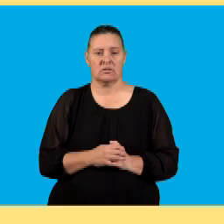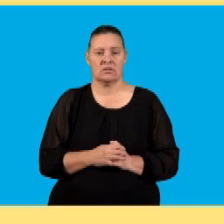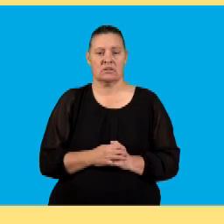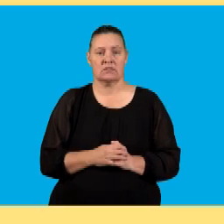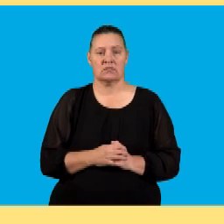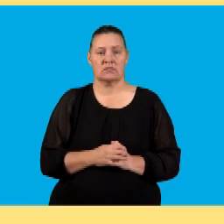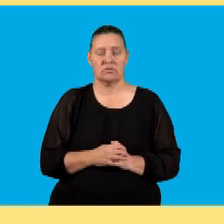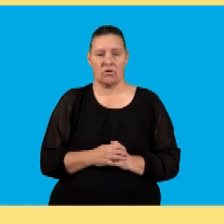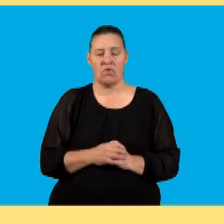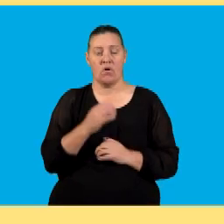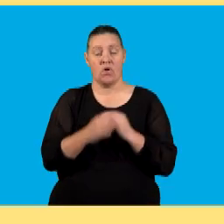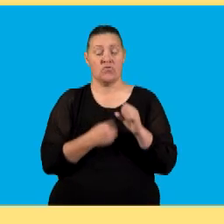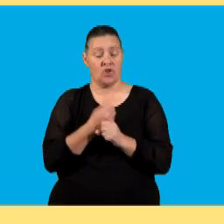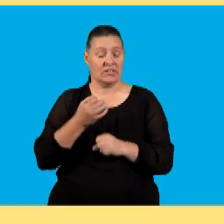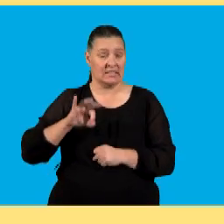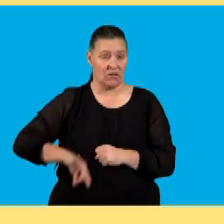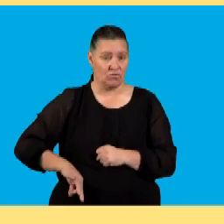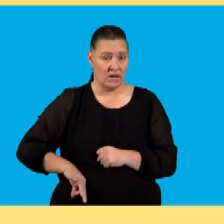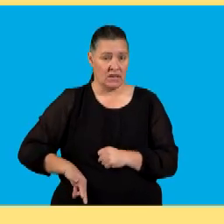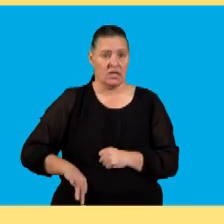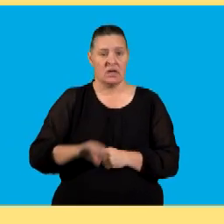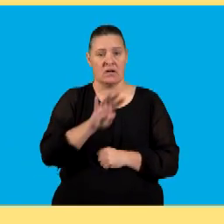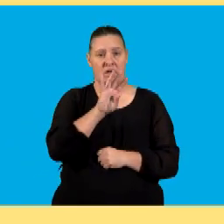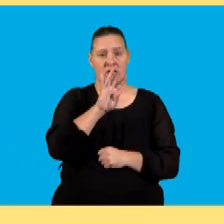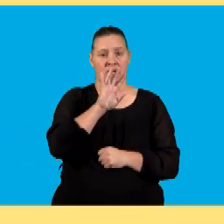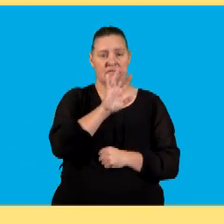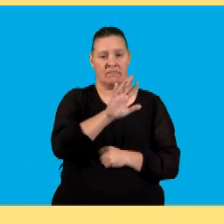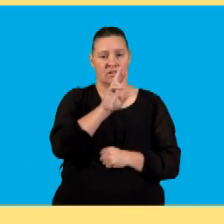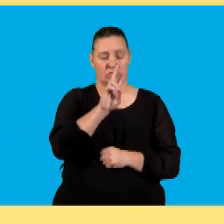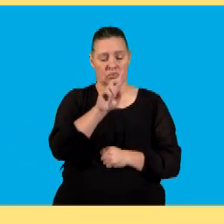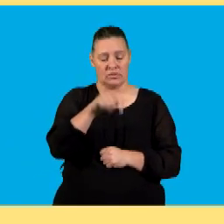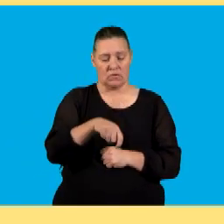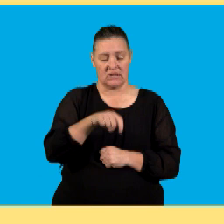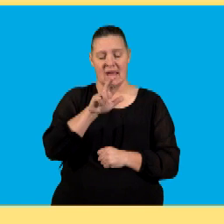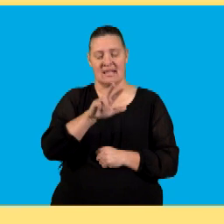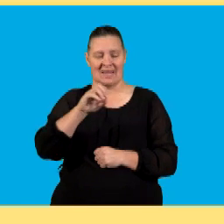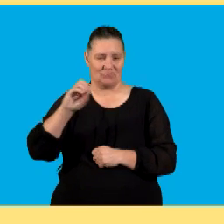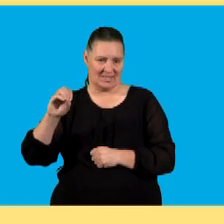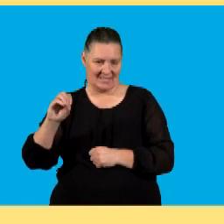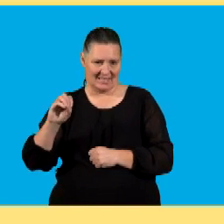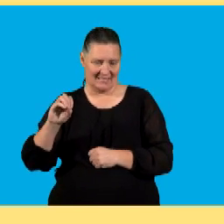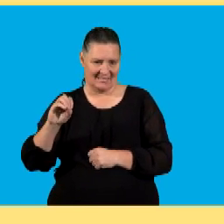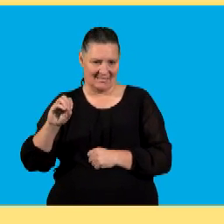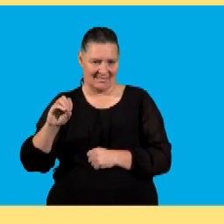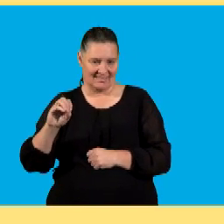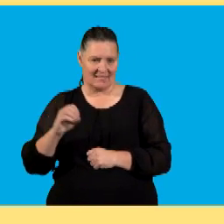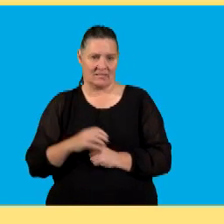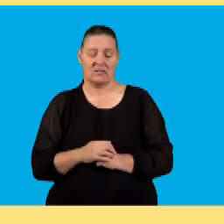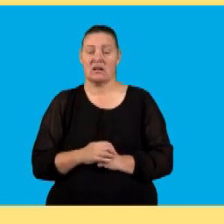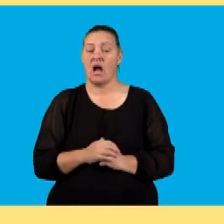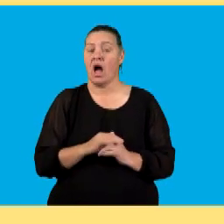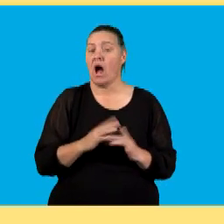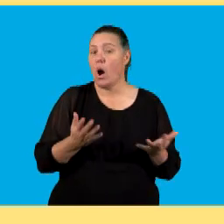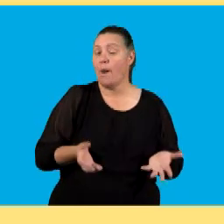becomes 4.8. My annual salary will now be 52,800. I'll ask you